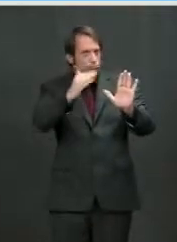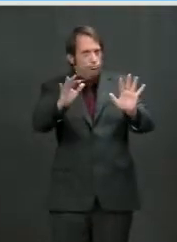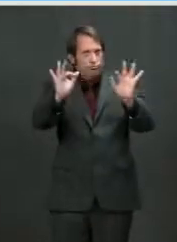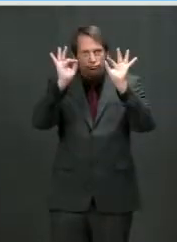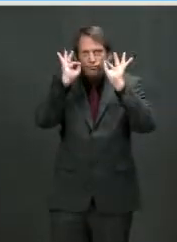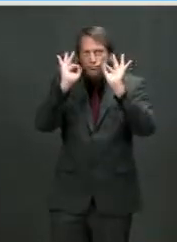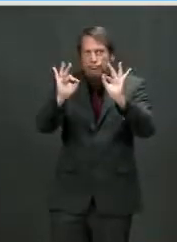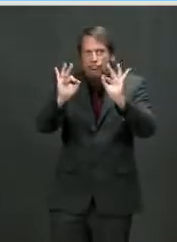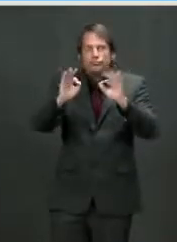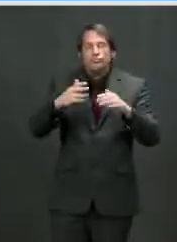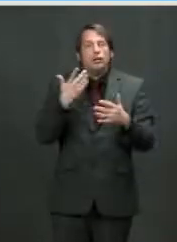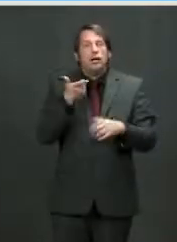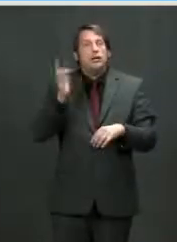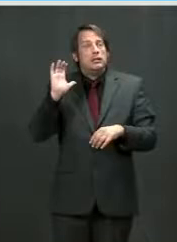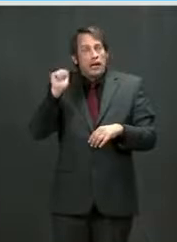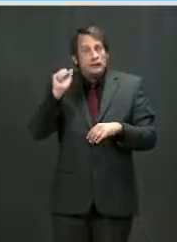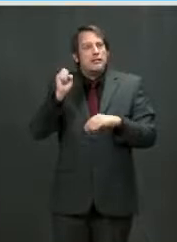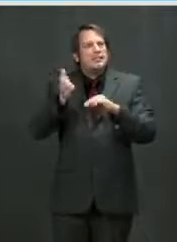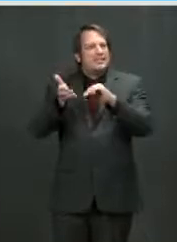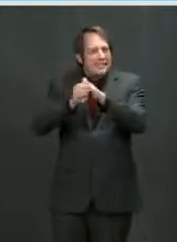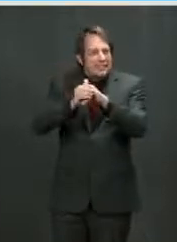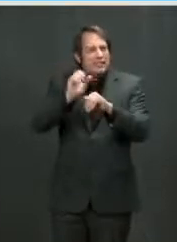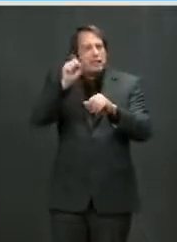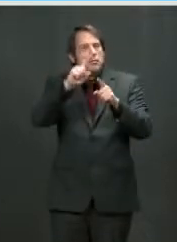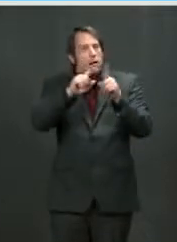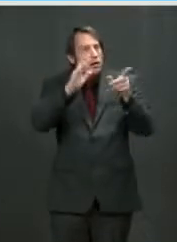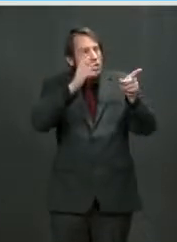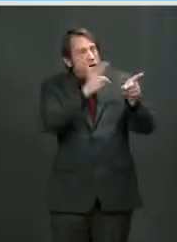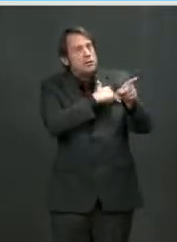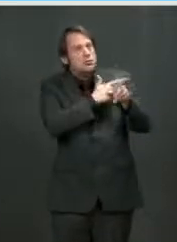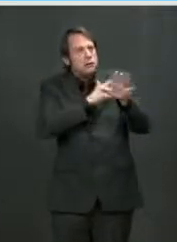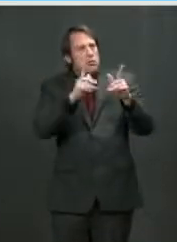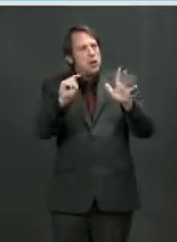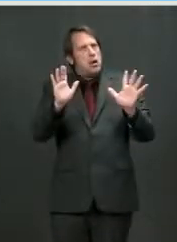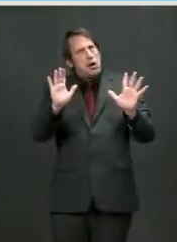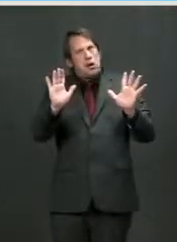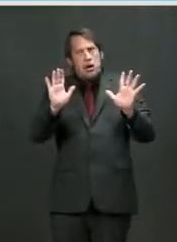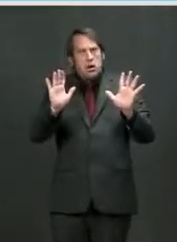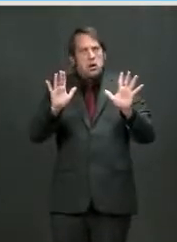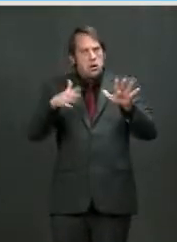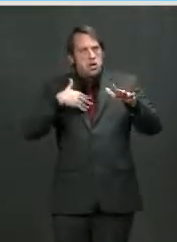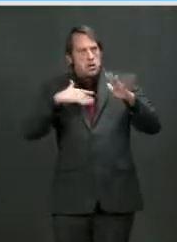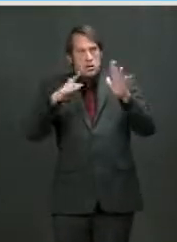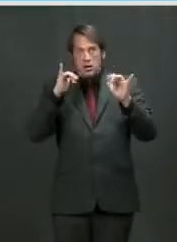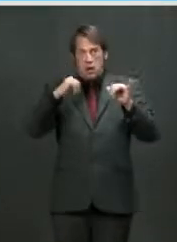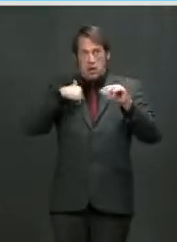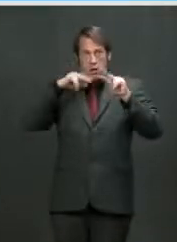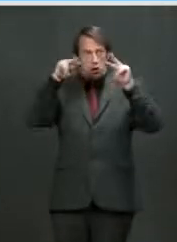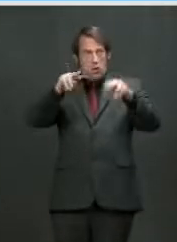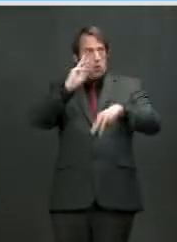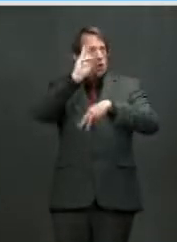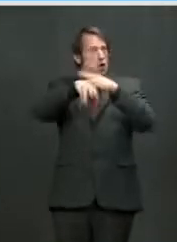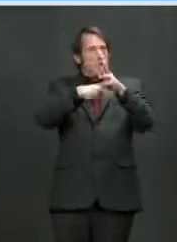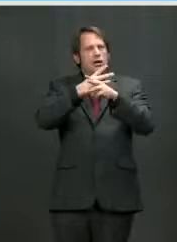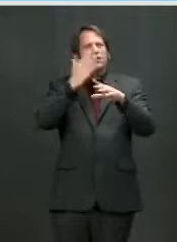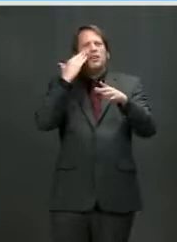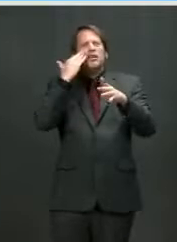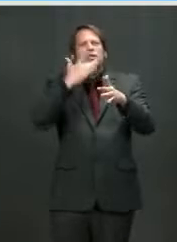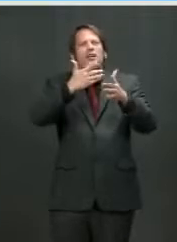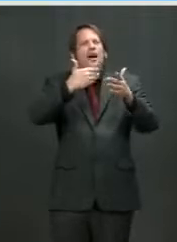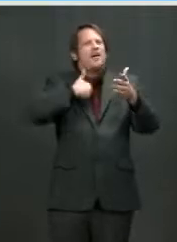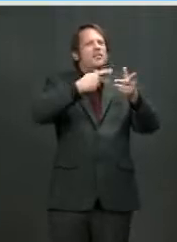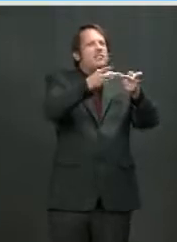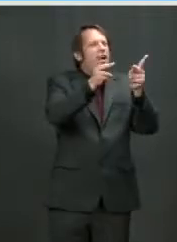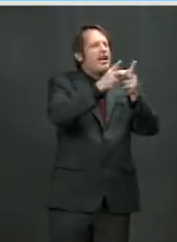and hospitalizations. Across the country, we are hearing reports of clusters of cases associated with daycare centers and